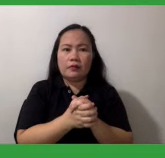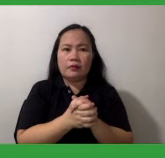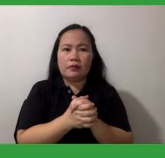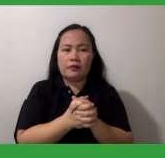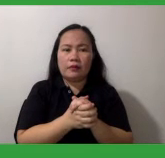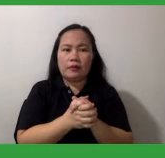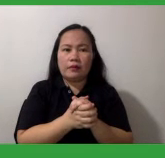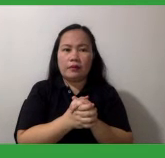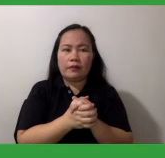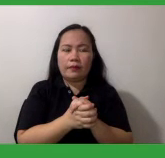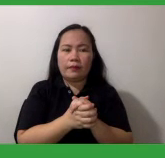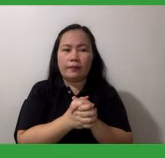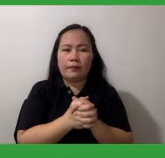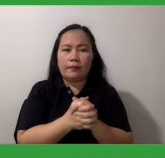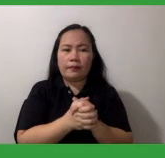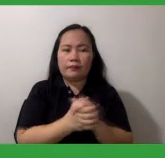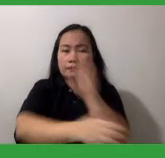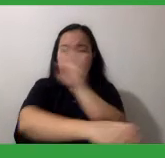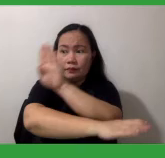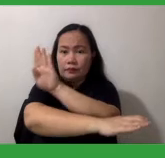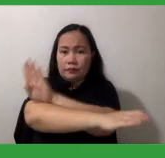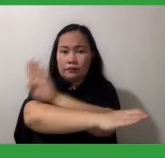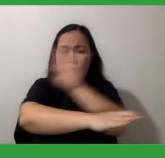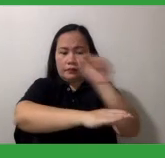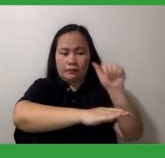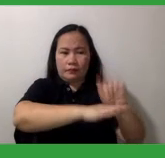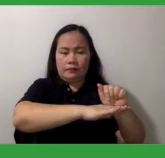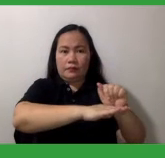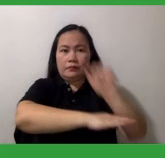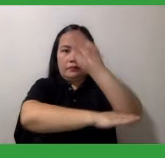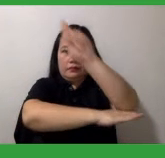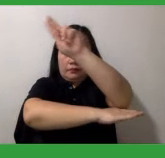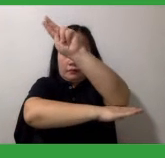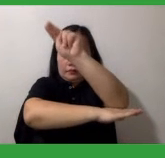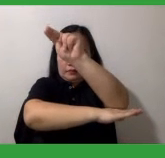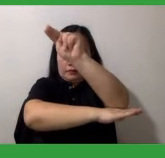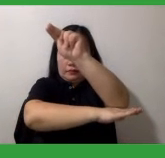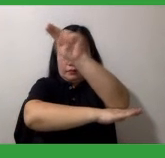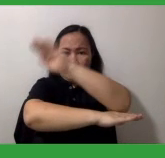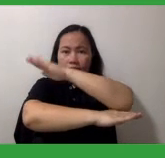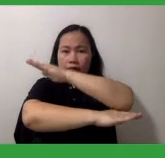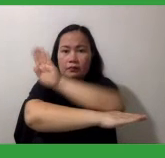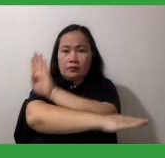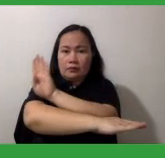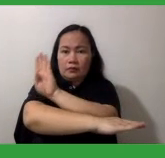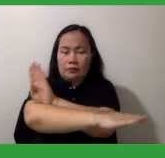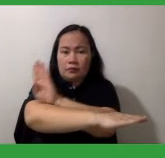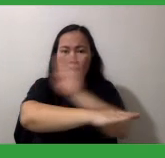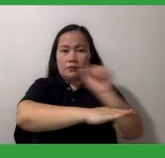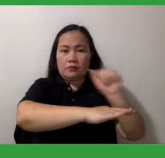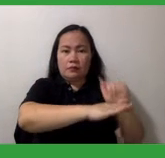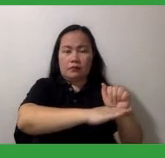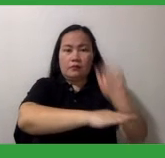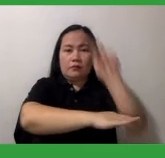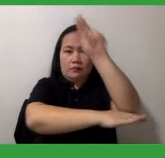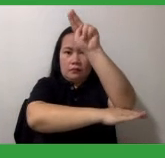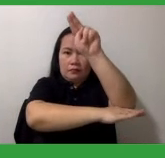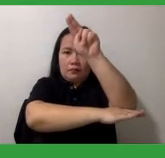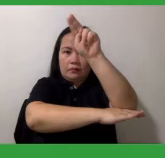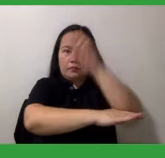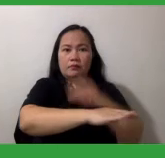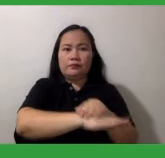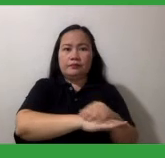so gamitin ulit natin yung inner scale since ito yung 0. And then, AN. Naglay ang ating